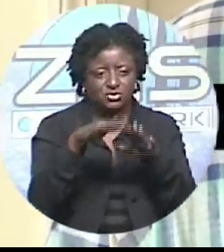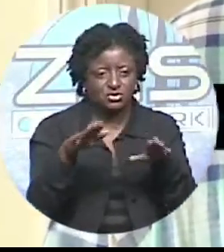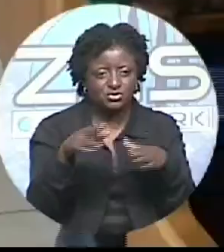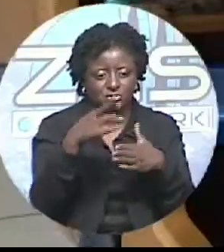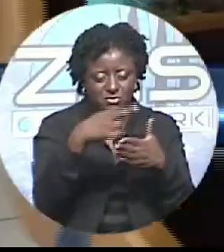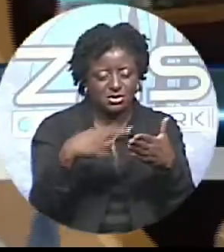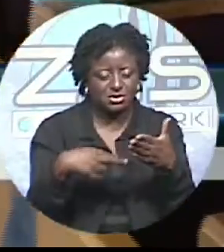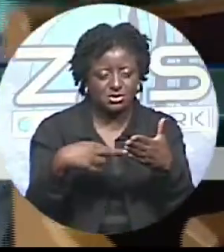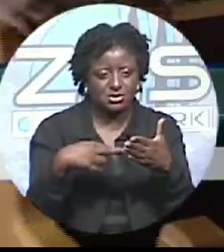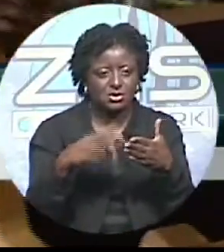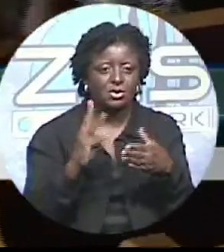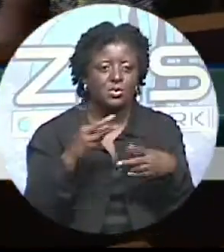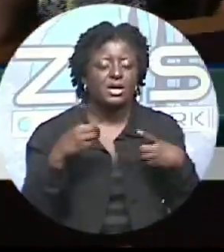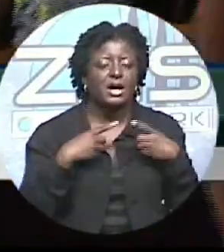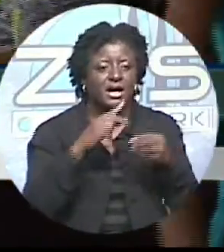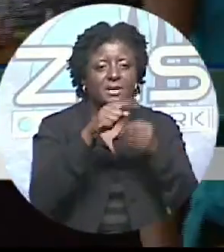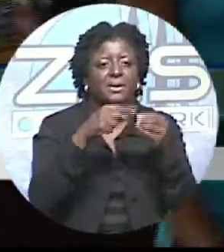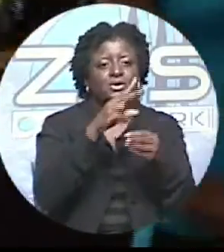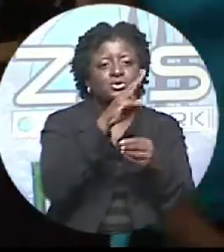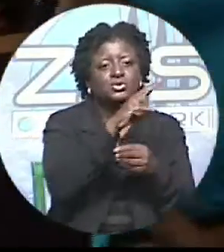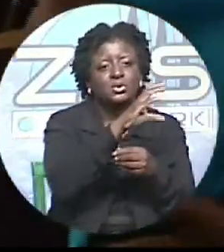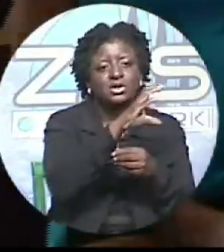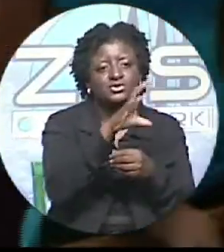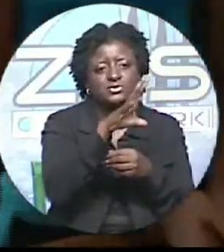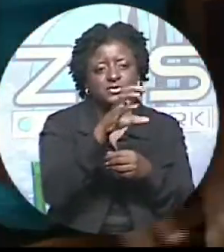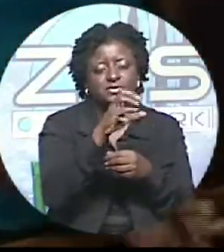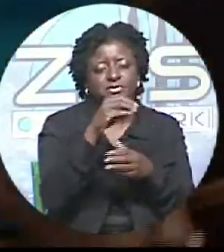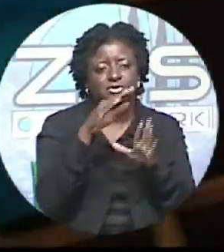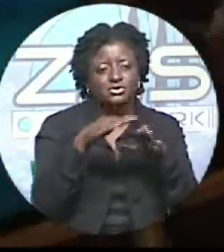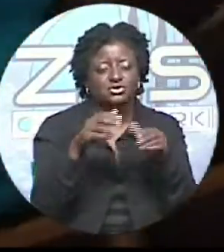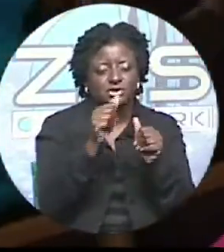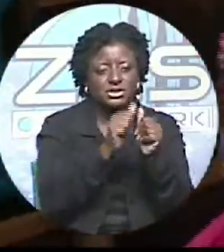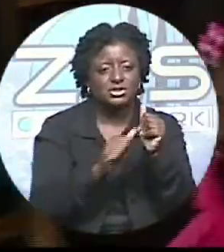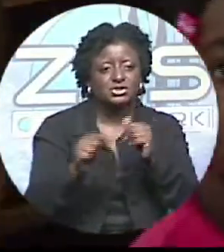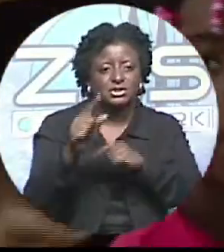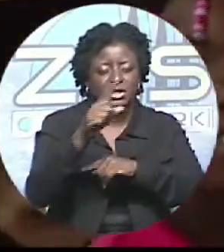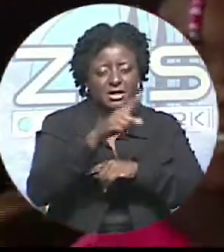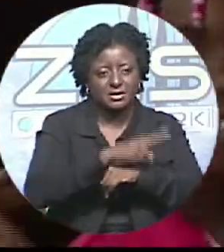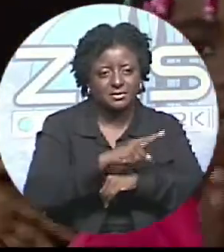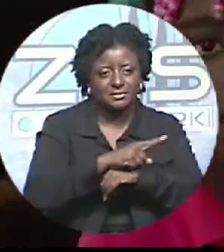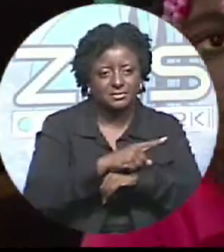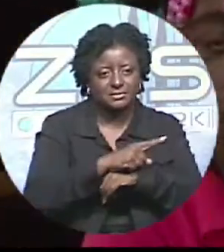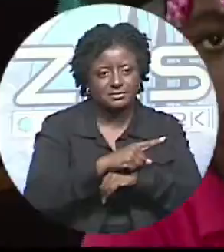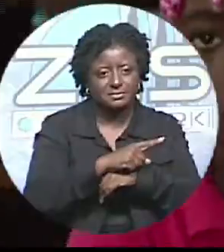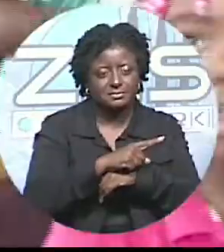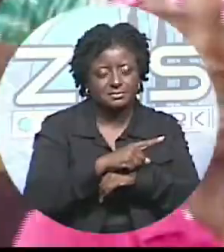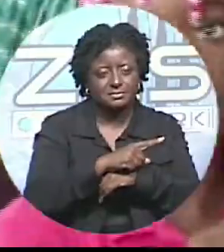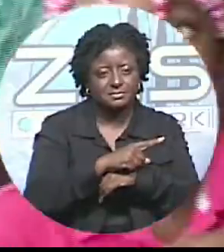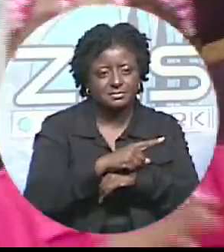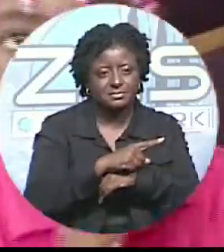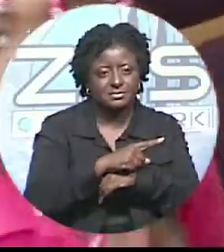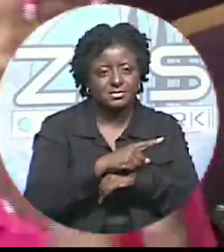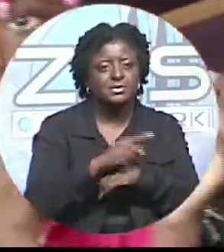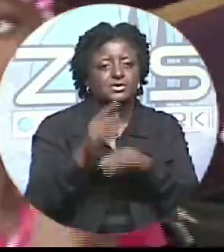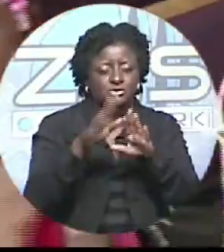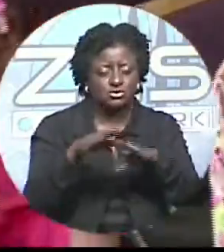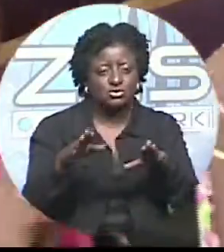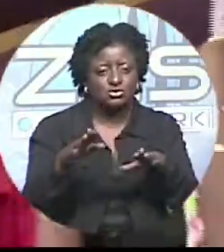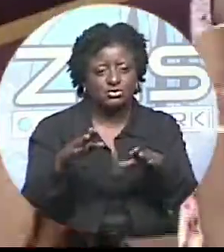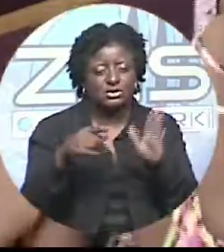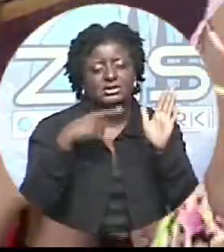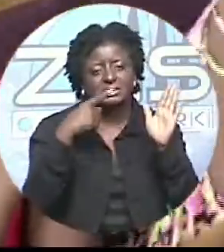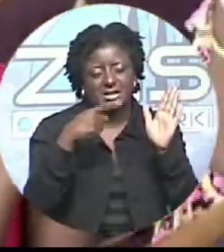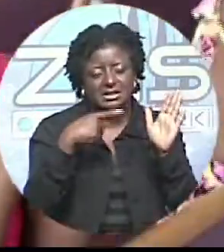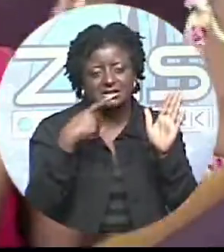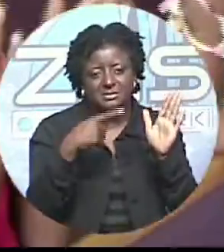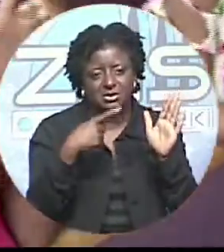at 250 per day. Then there are these two children, Caroline Lewis and Aldridge Joseph, whose testimonies of the summer youth